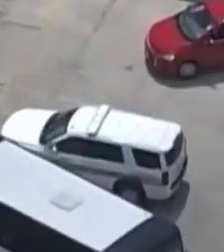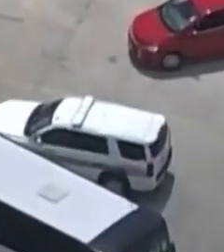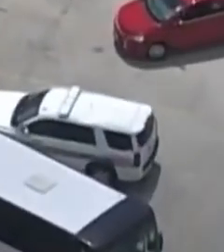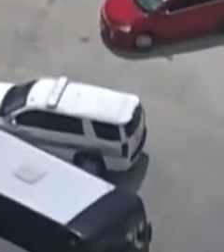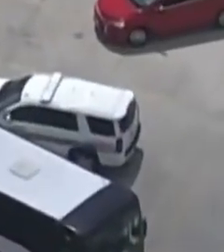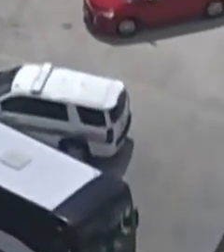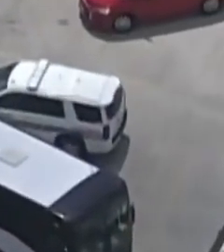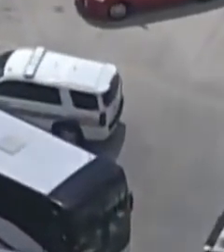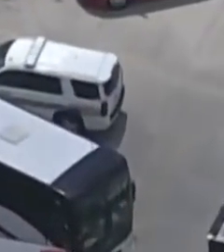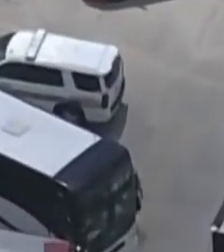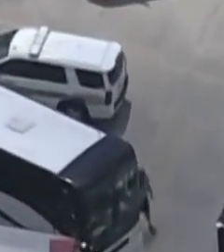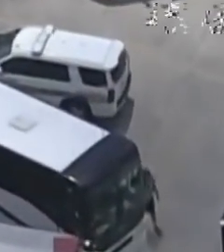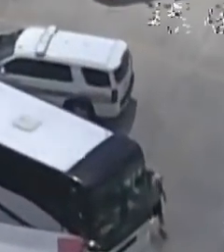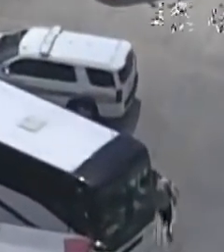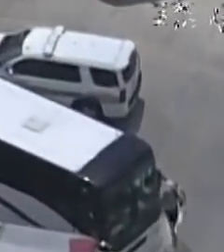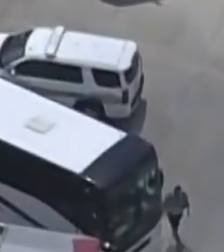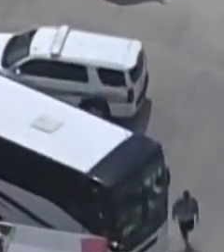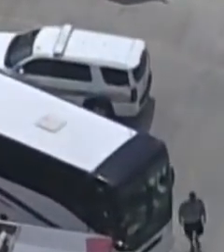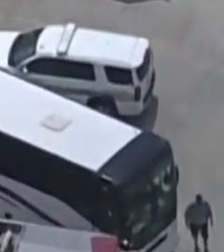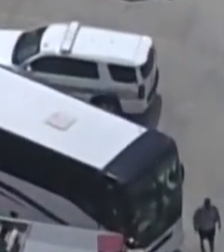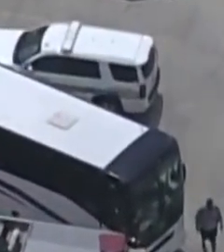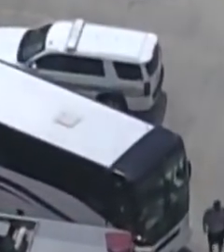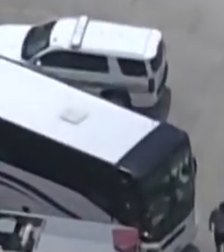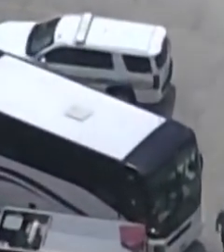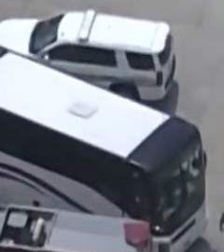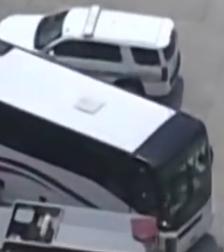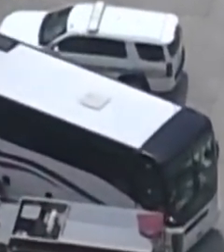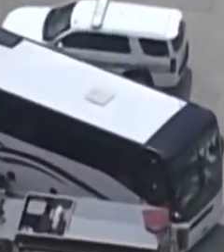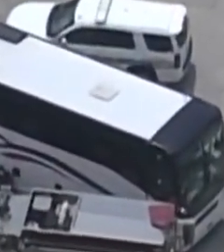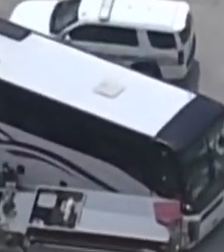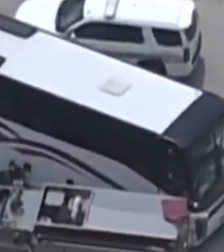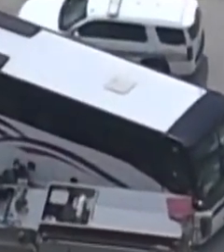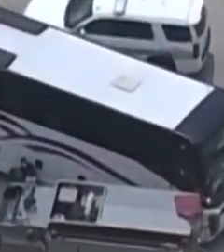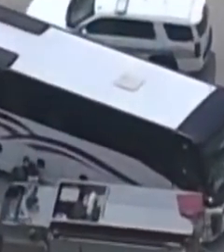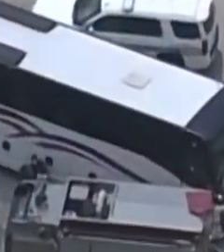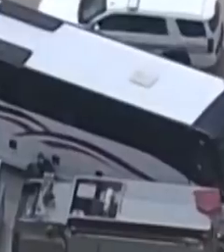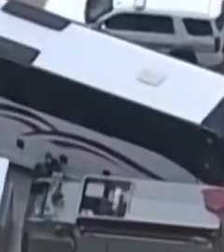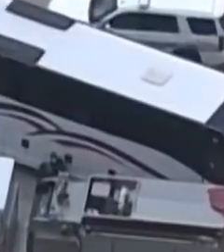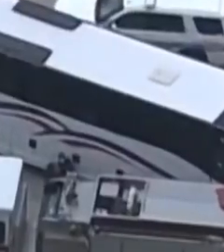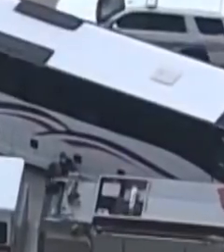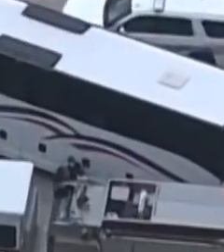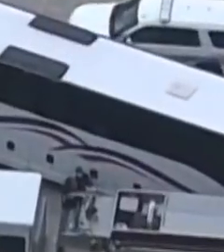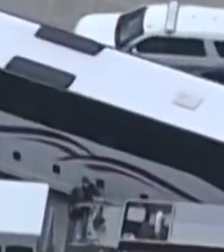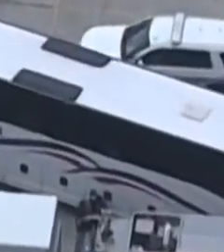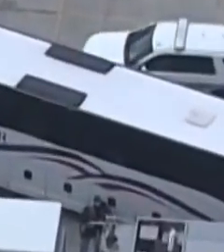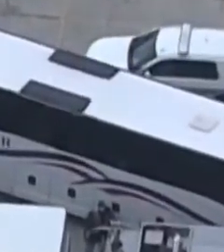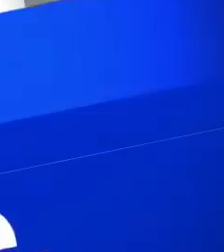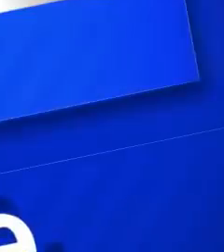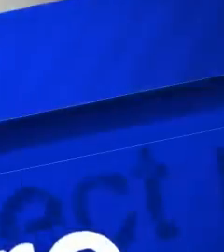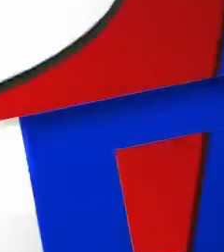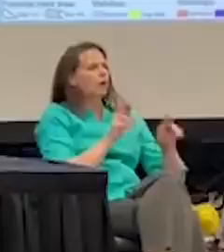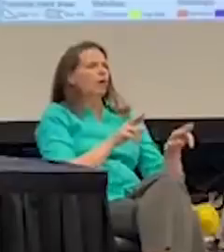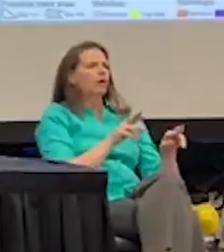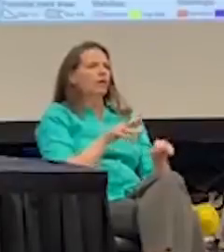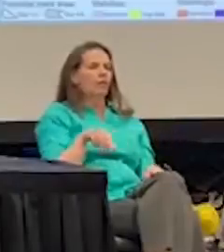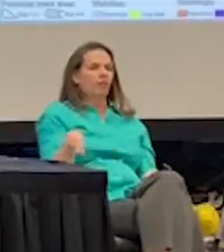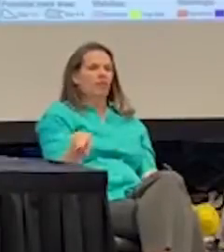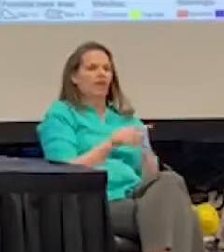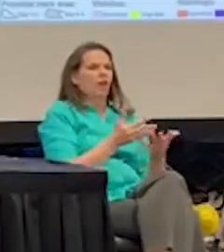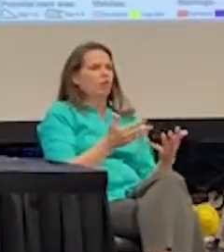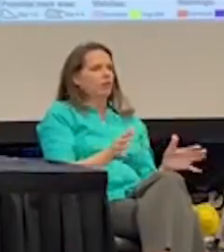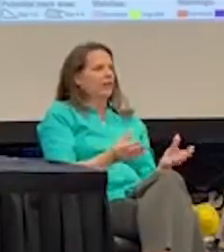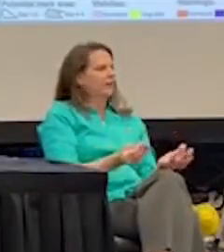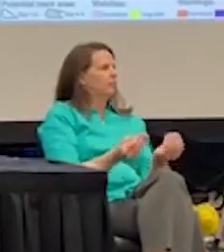clearing the damage. The Texas A&M Forest Service is providing incident management teams. We have